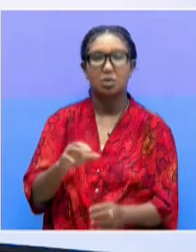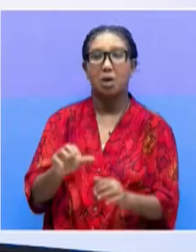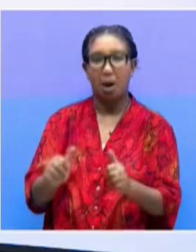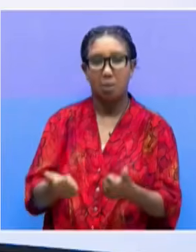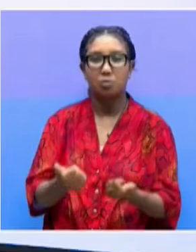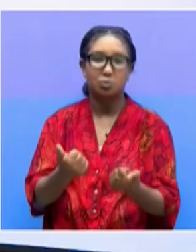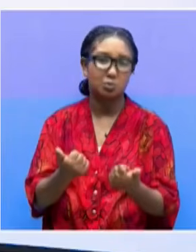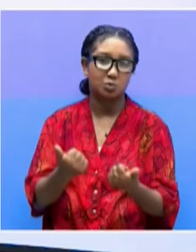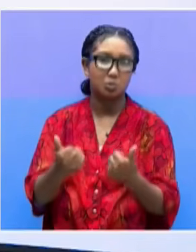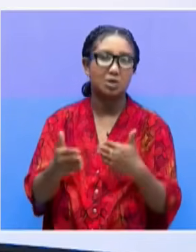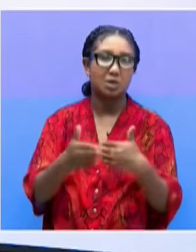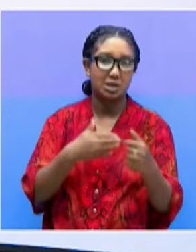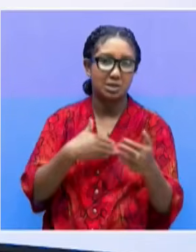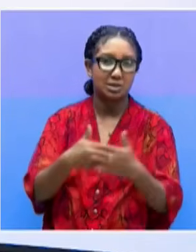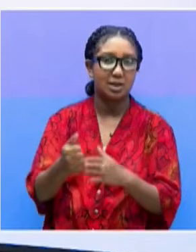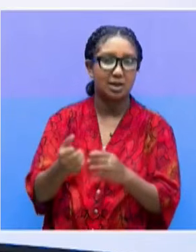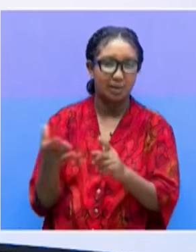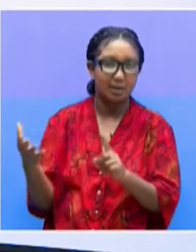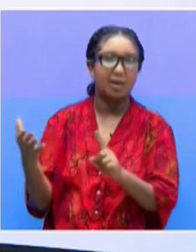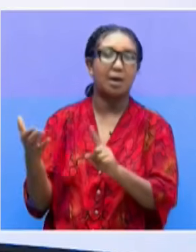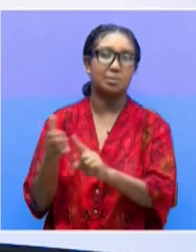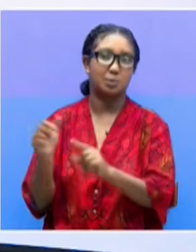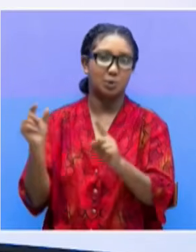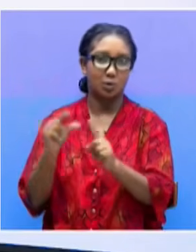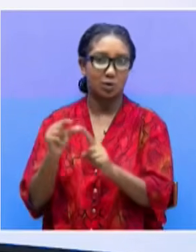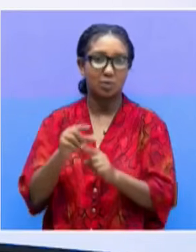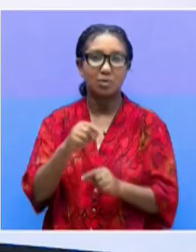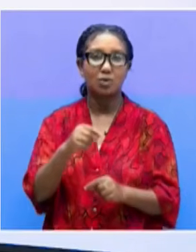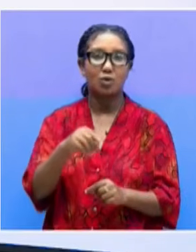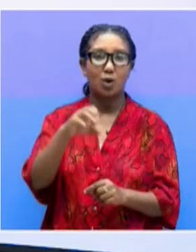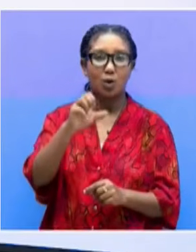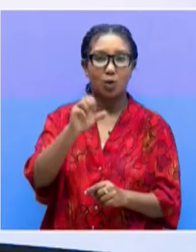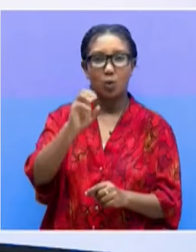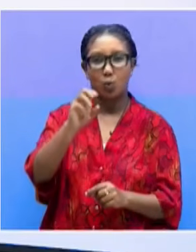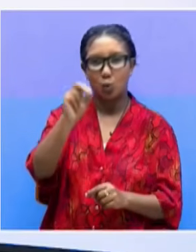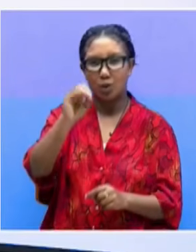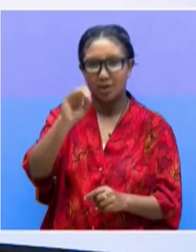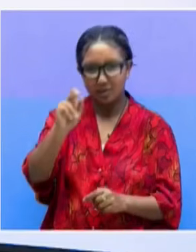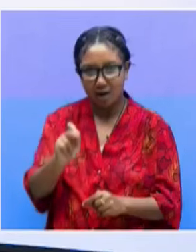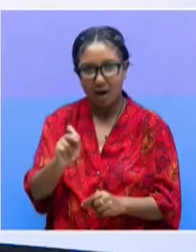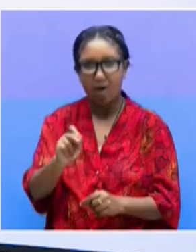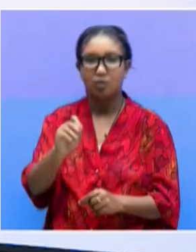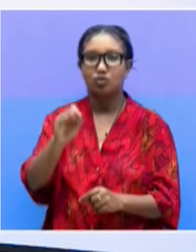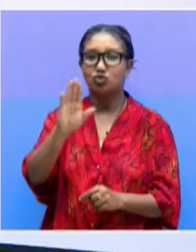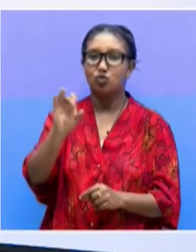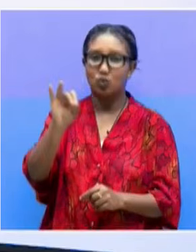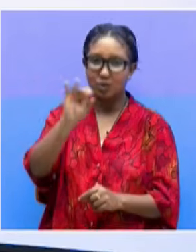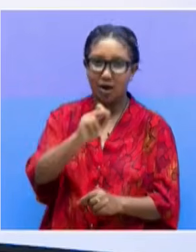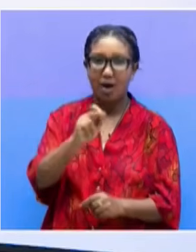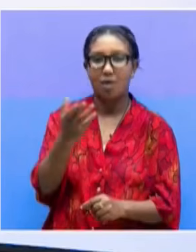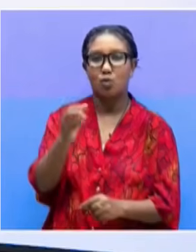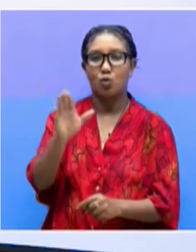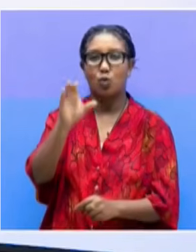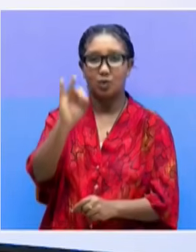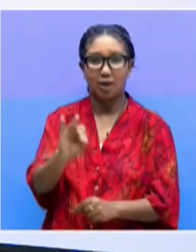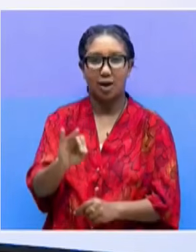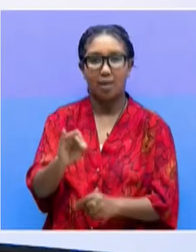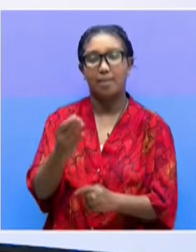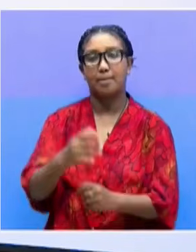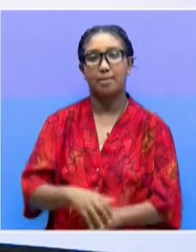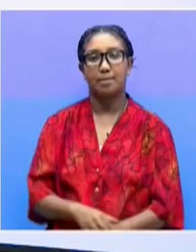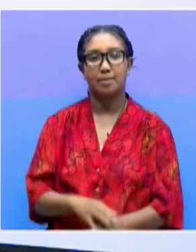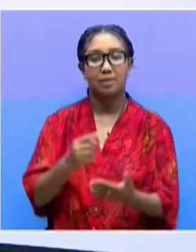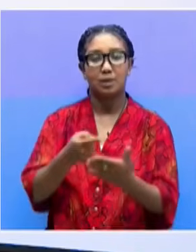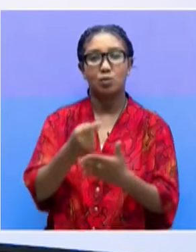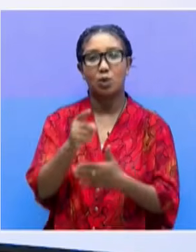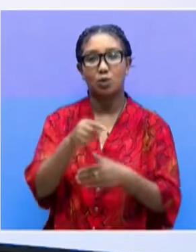we just easily grasp the words. What did I say? Woulda, shoulda, coulda, which means would, should, and could.